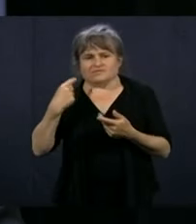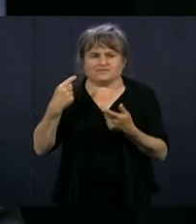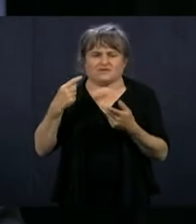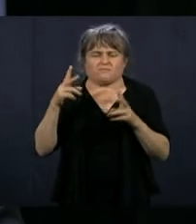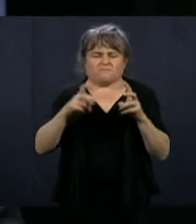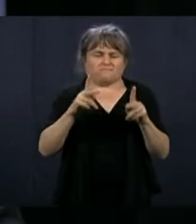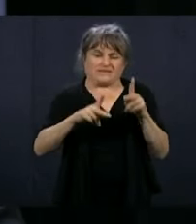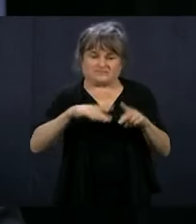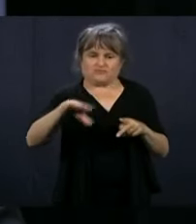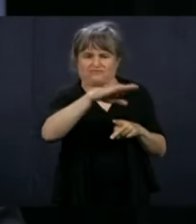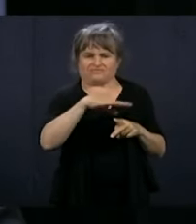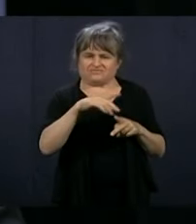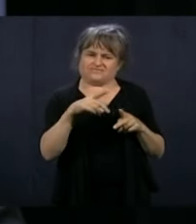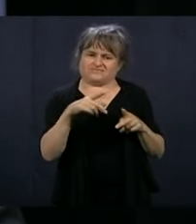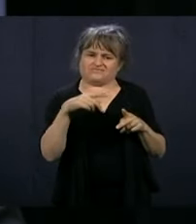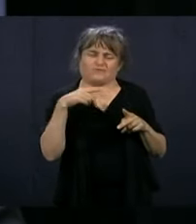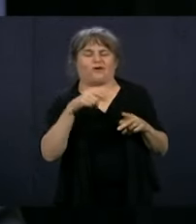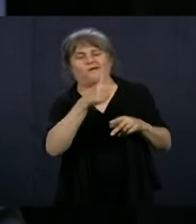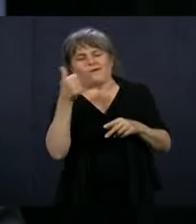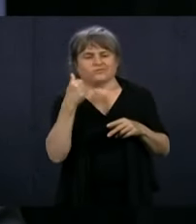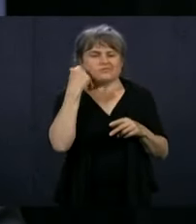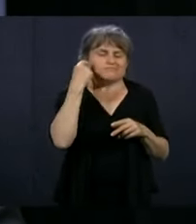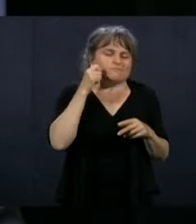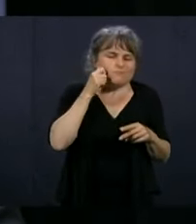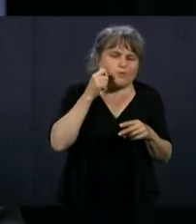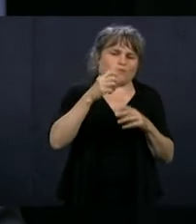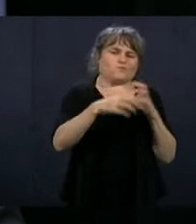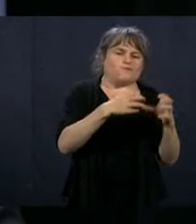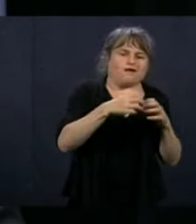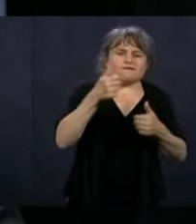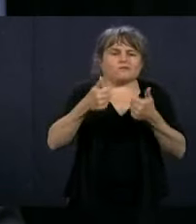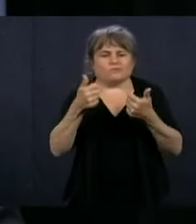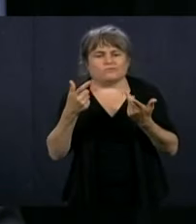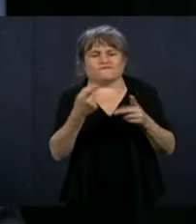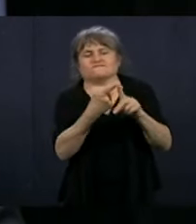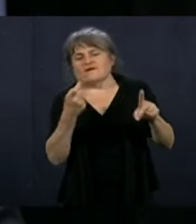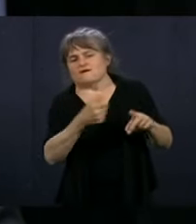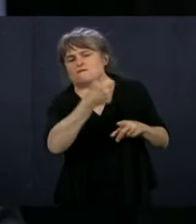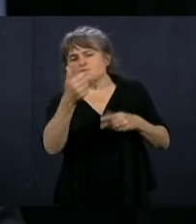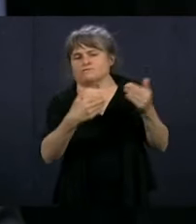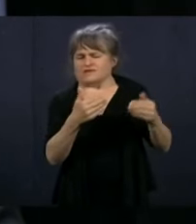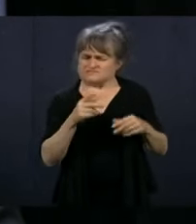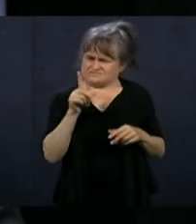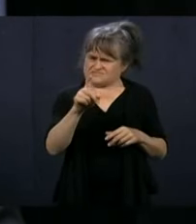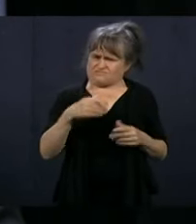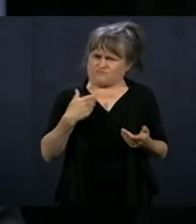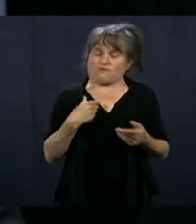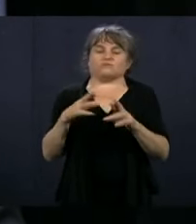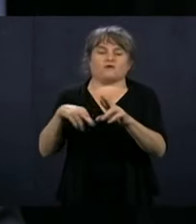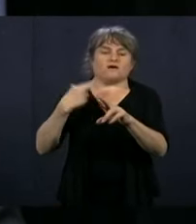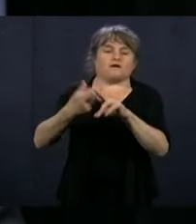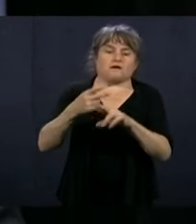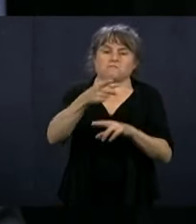racialized people in the Quebec City area. But the Commission of the Rights of People and the Rights of Youth made a report showing that, for